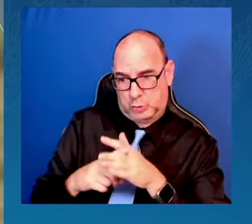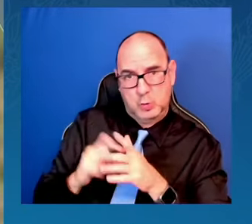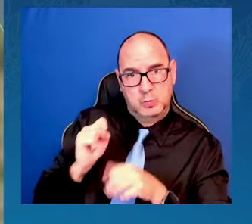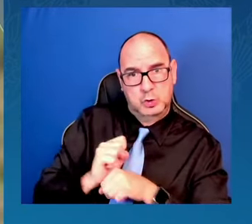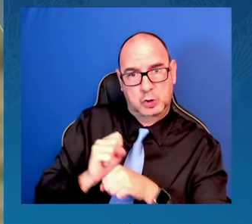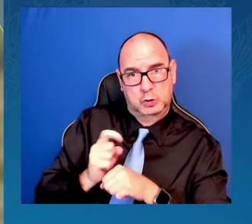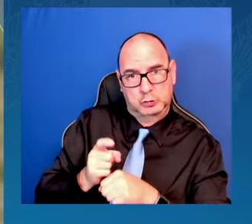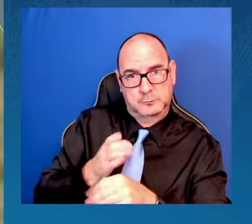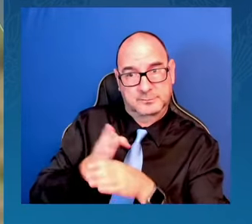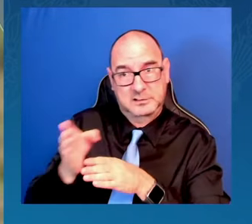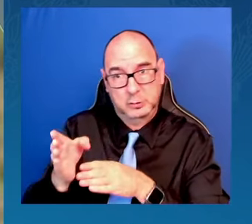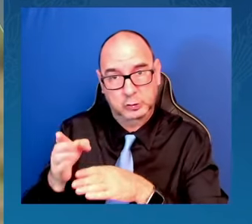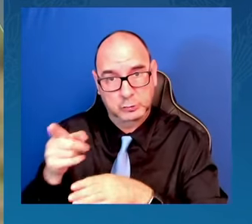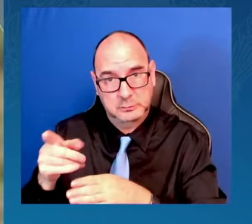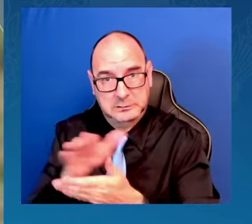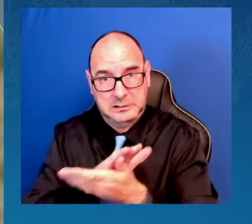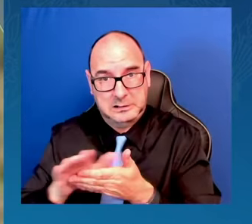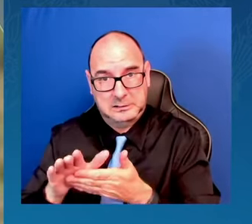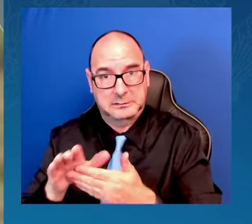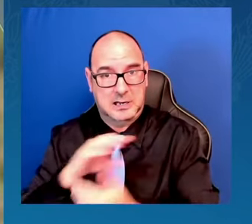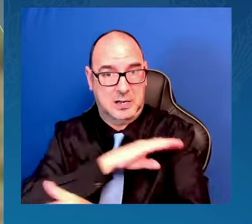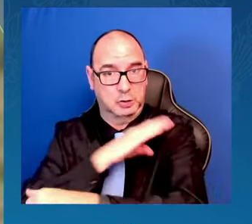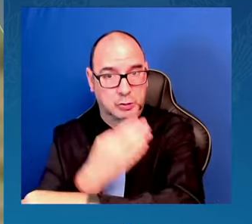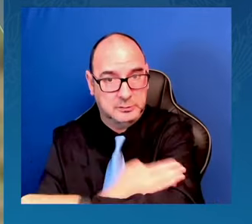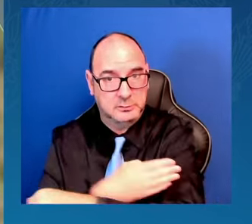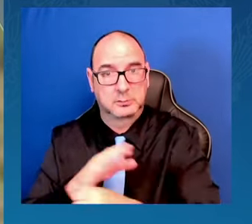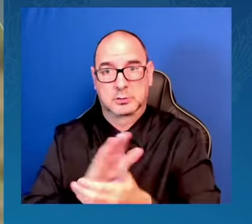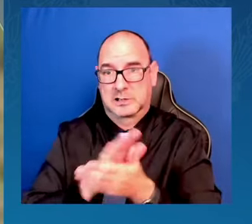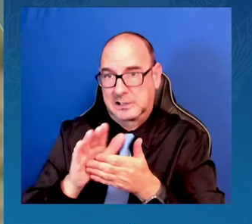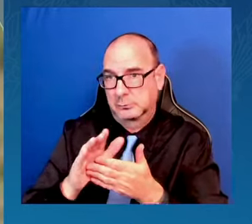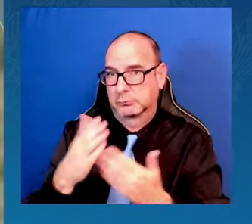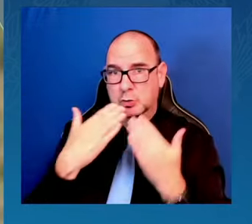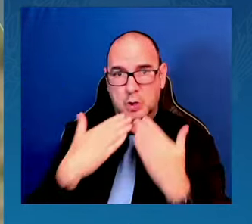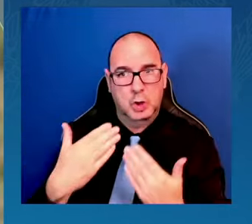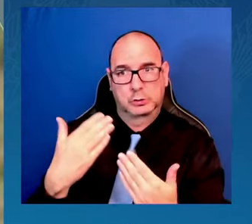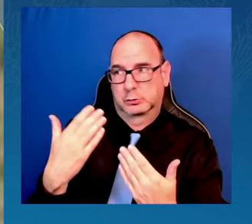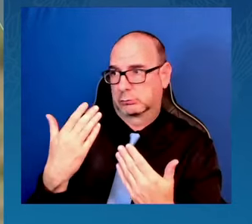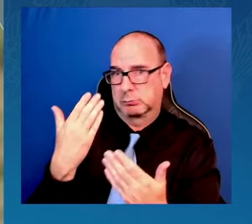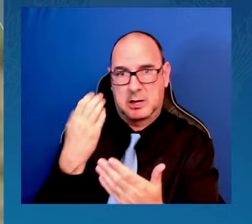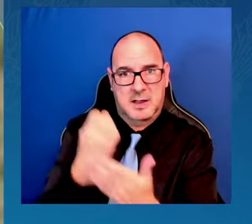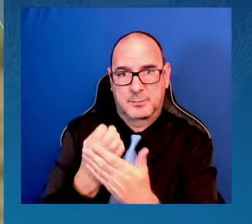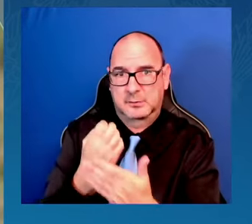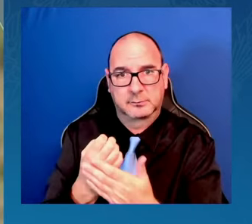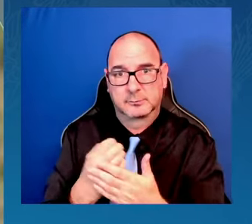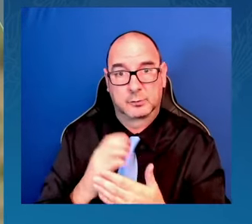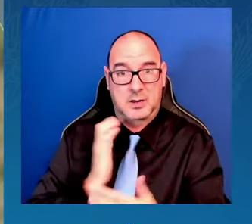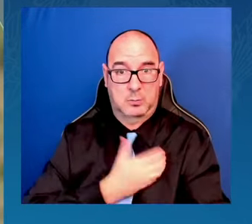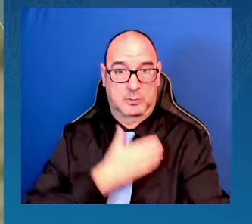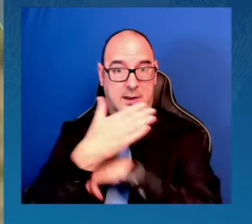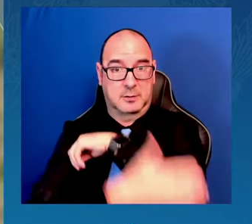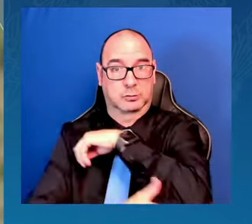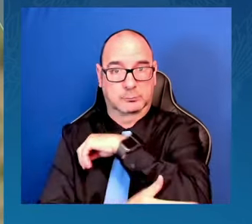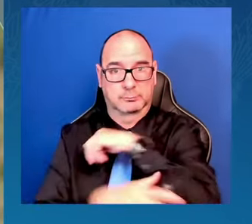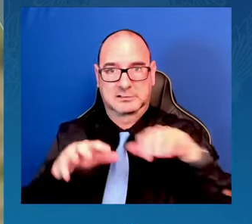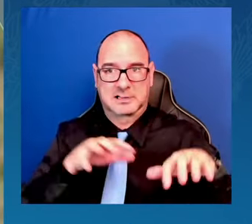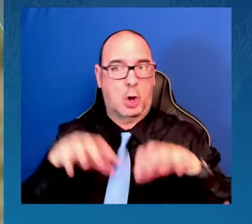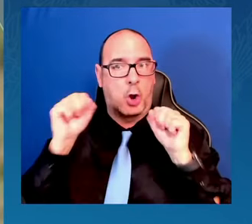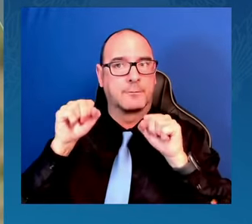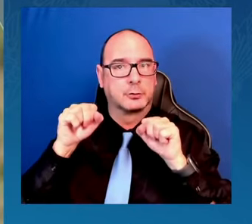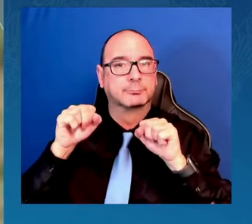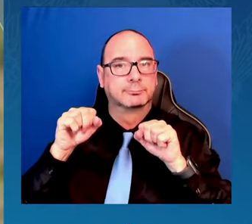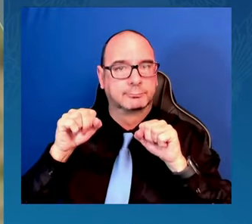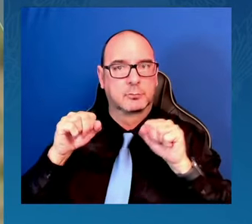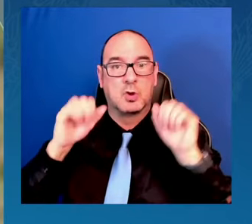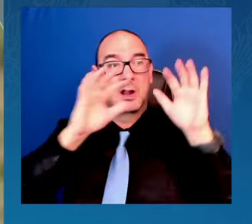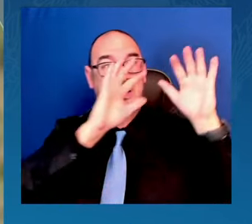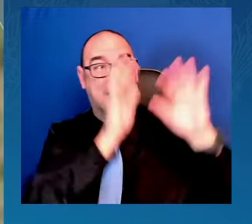energy economy, jobs that will help our nation finally take on the climate crisis as the crisis that